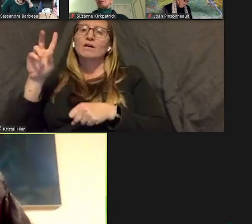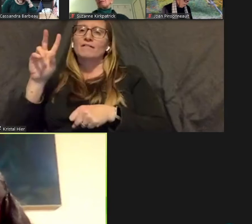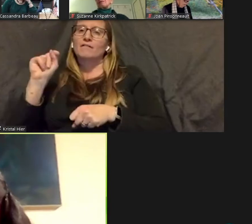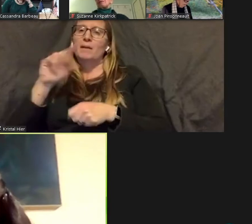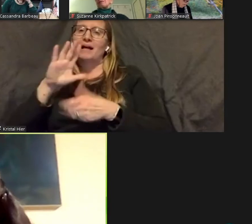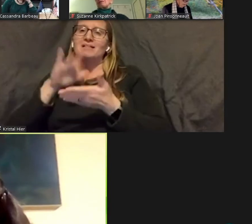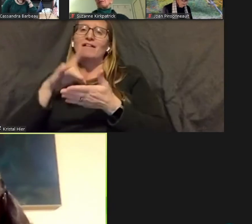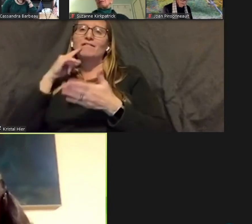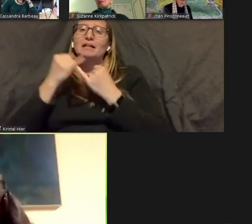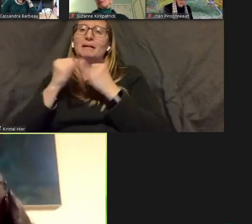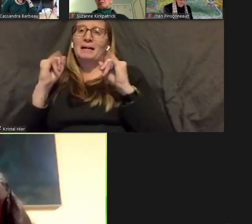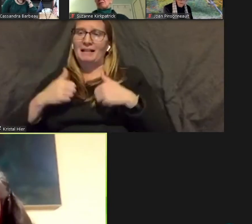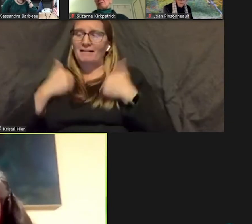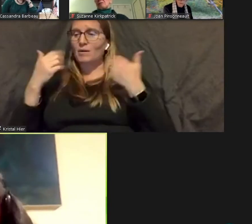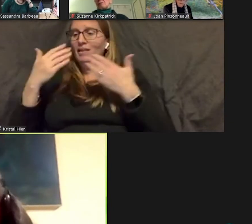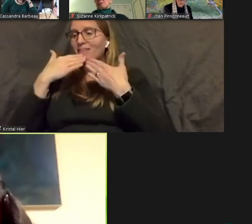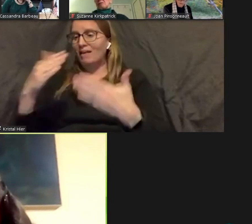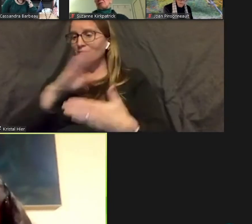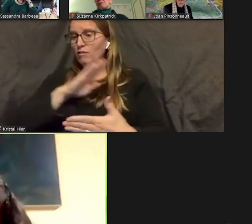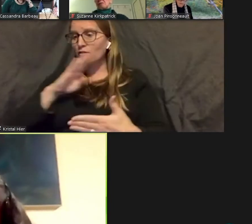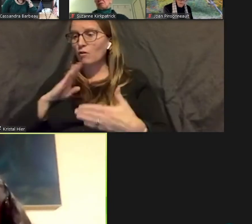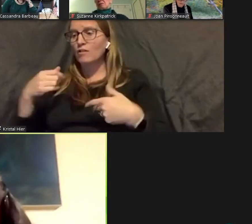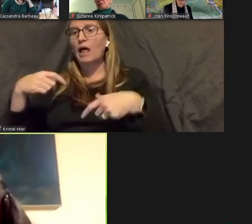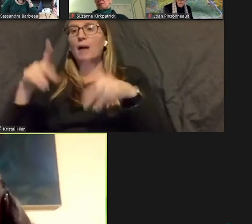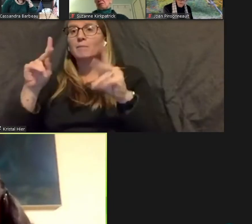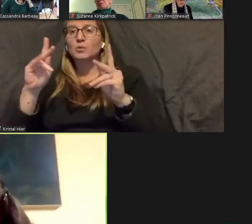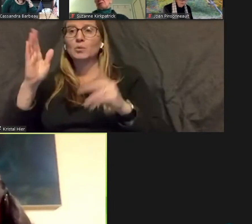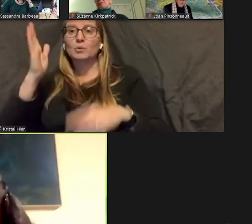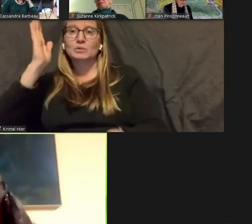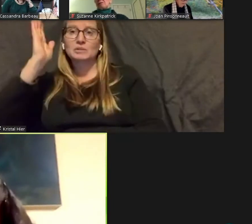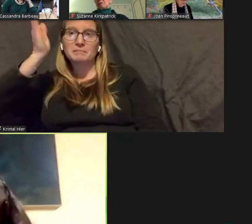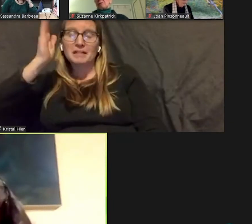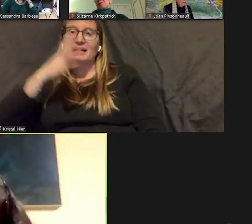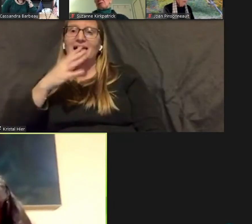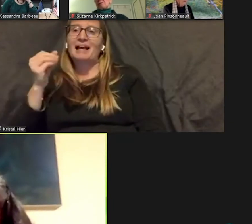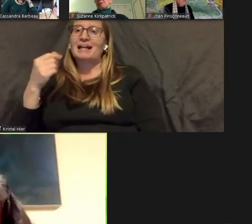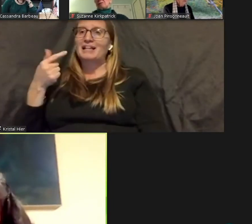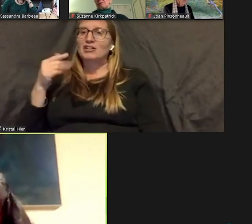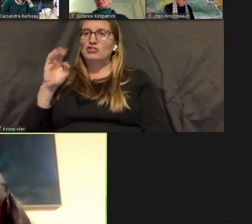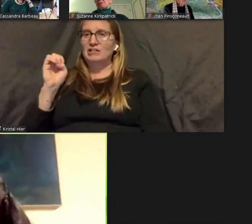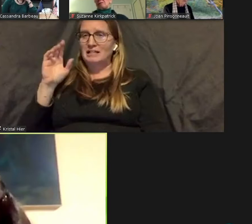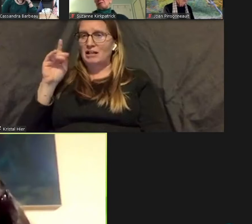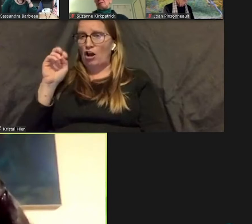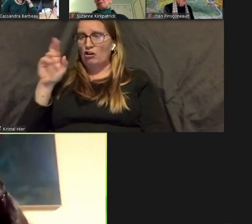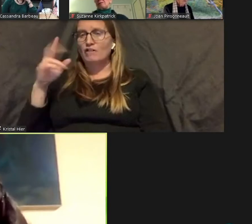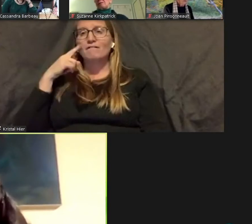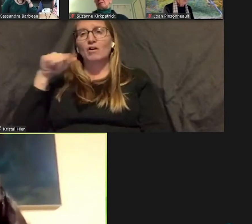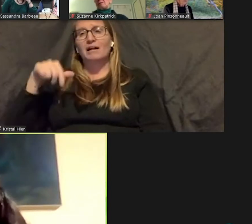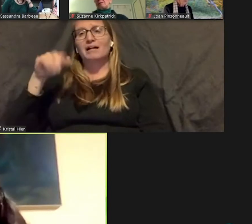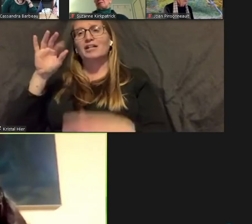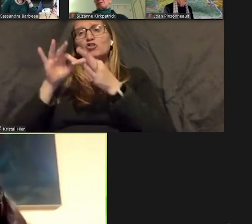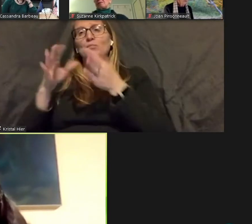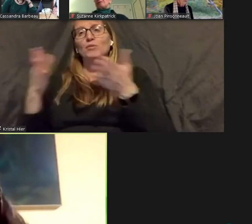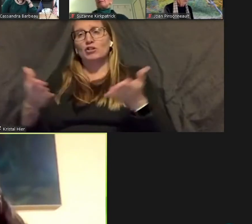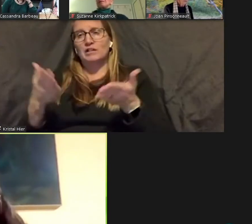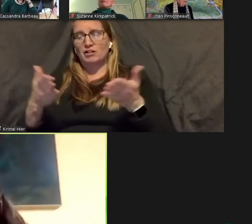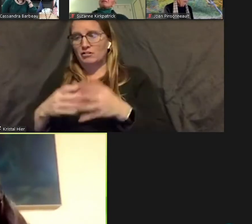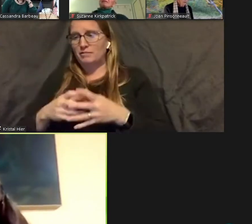to speak and also thank the board, especially Jean Connor, for the presence of an ASL interpreter at this meeting tonight.